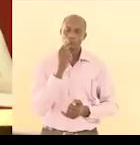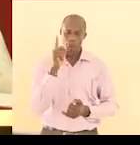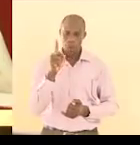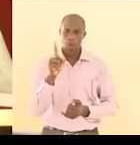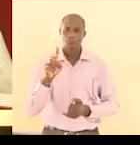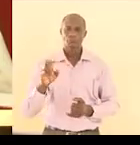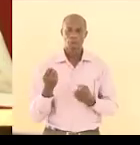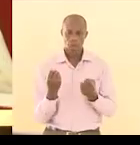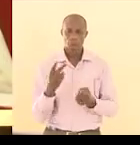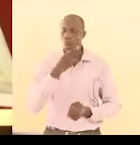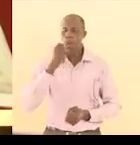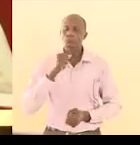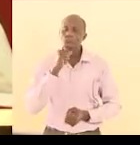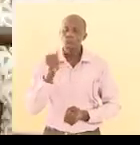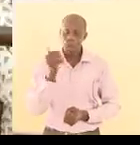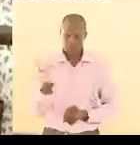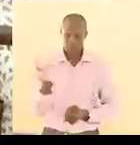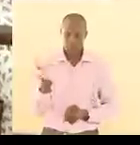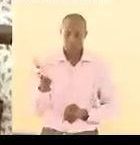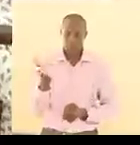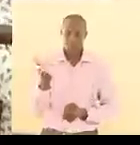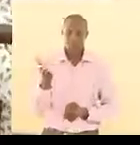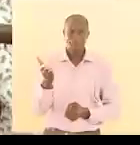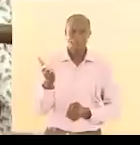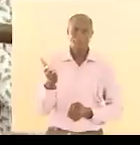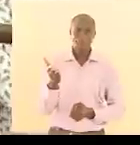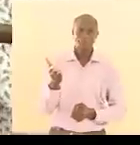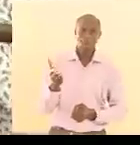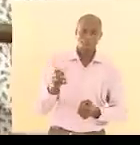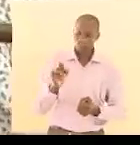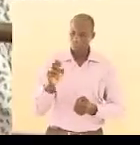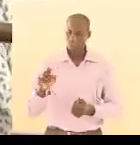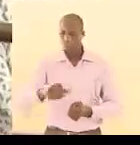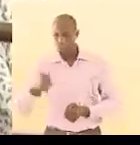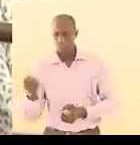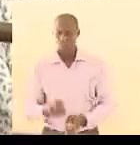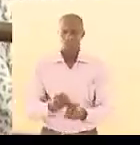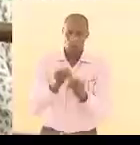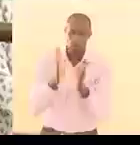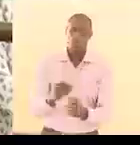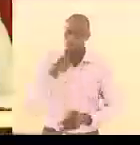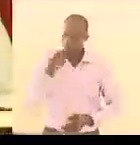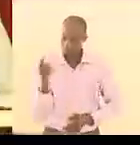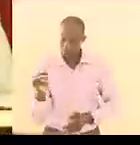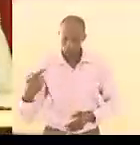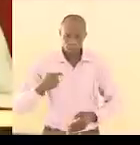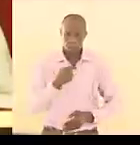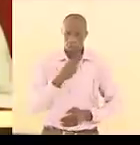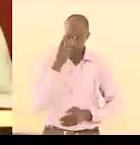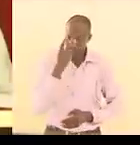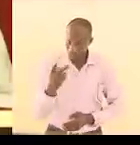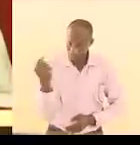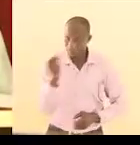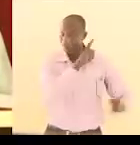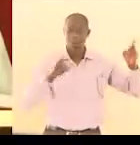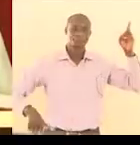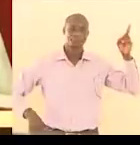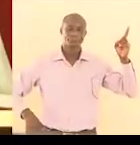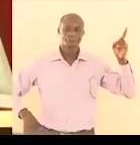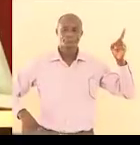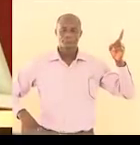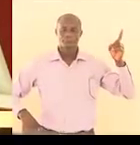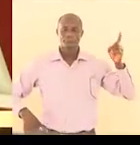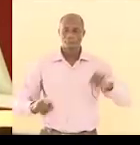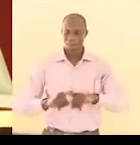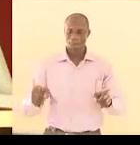the twin, was not with them when Jesus came. So the other disciples told him, "We have seen the